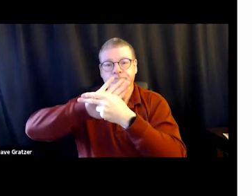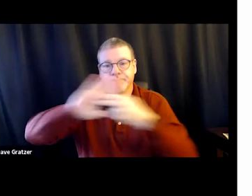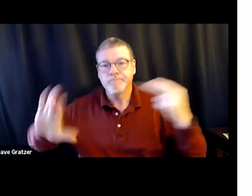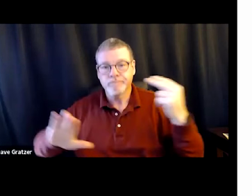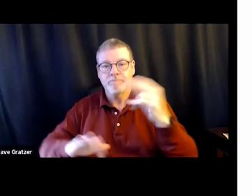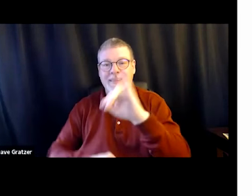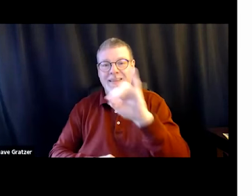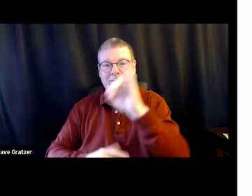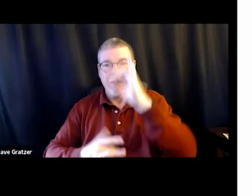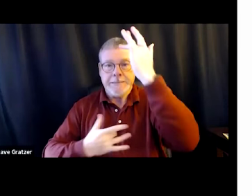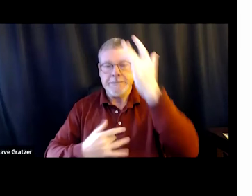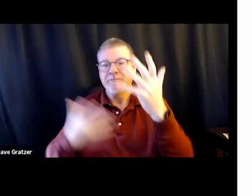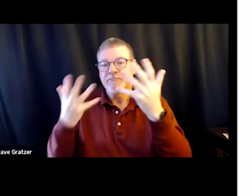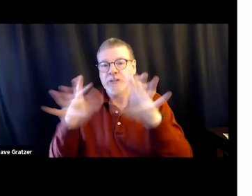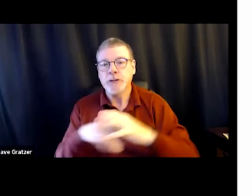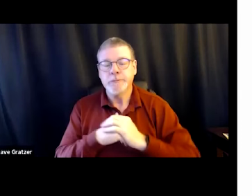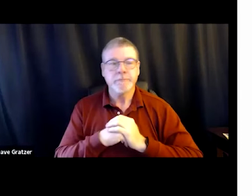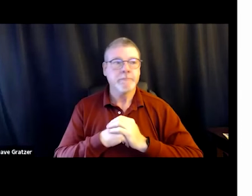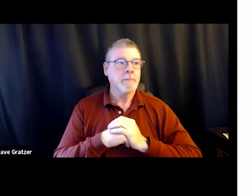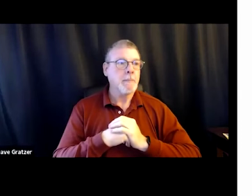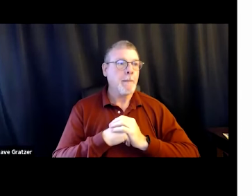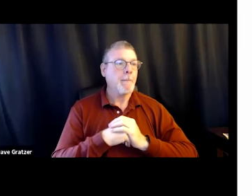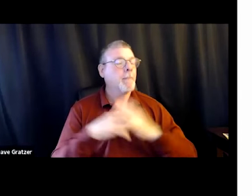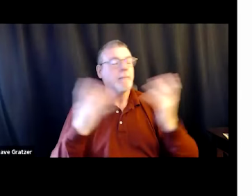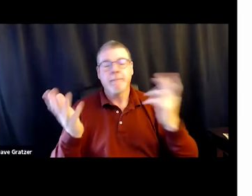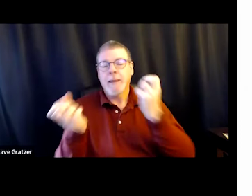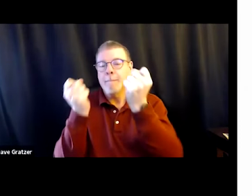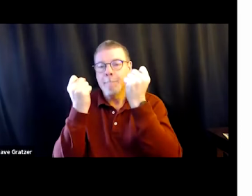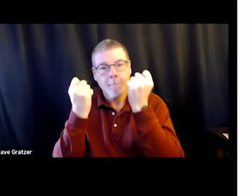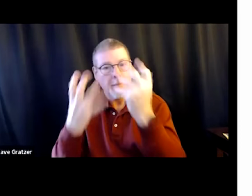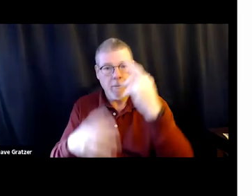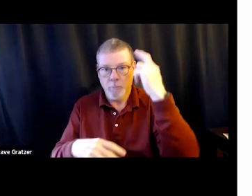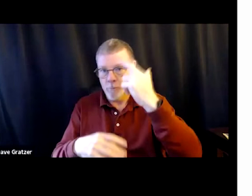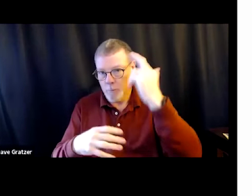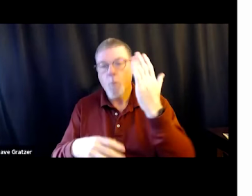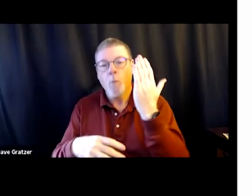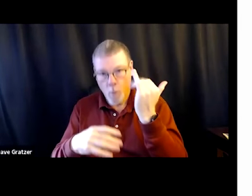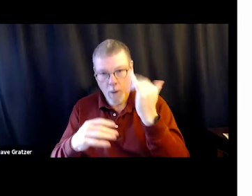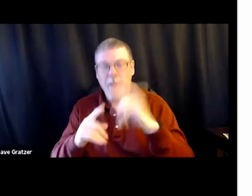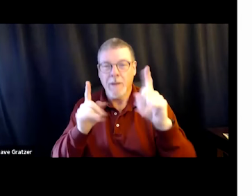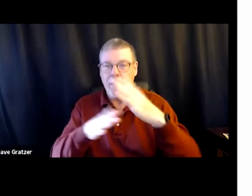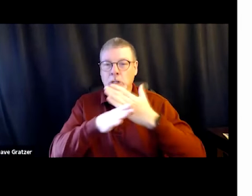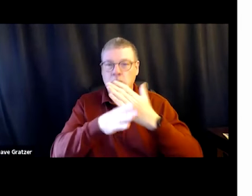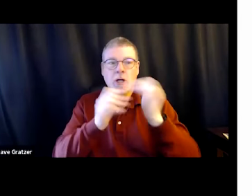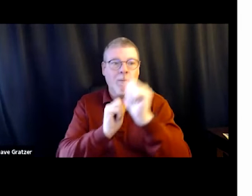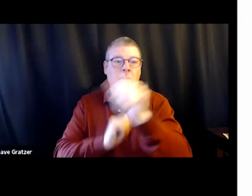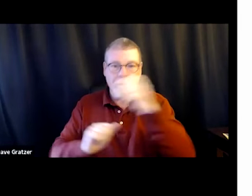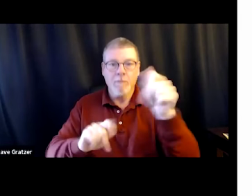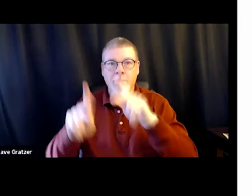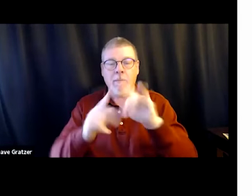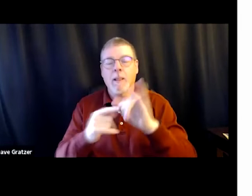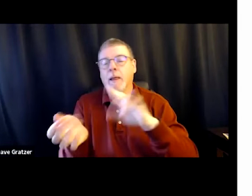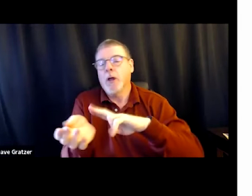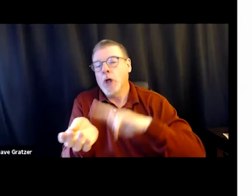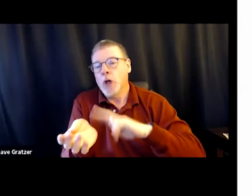incarceration. This is due to a variety of factors, no doubt, and many of these are shared with other congregate settings, places like nursing